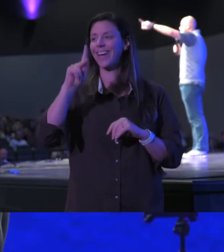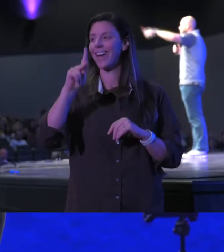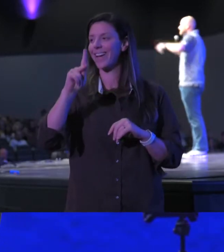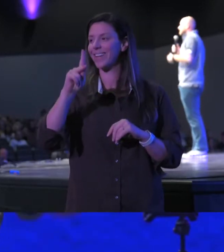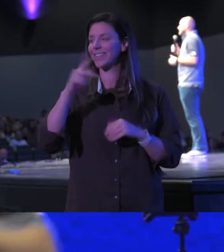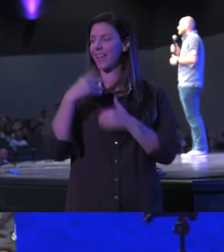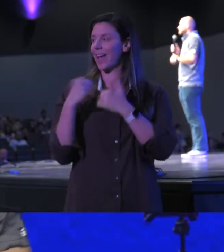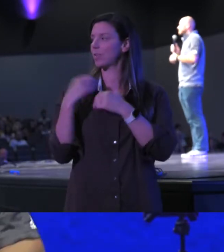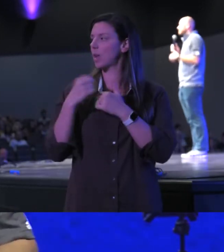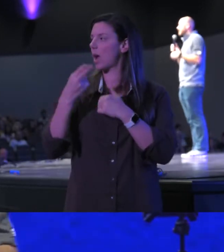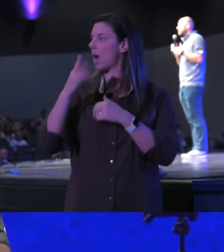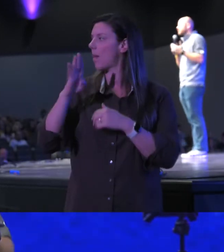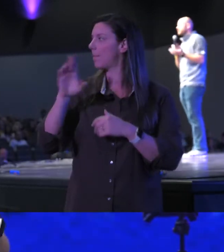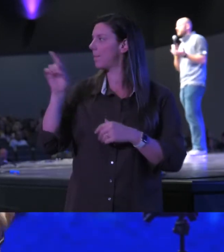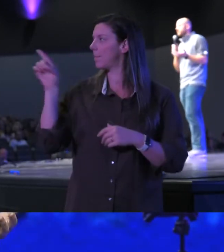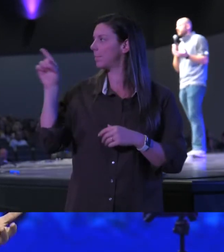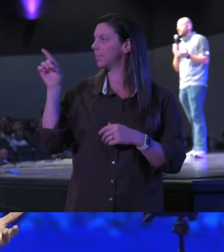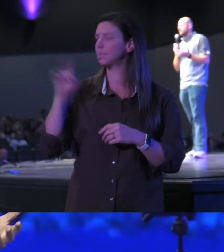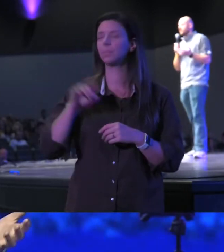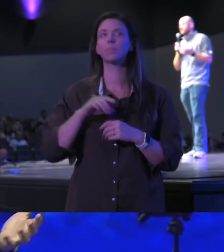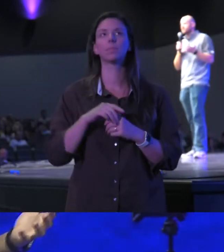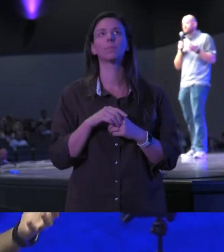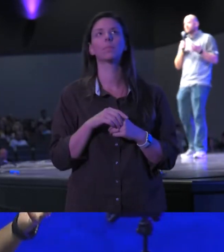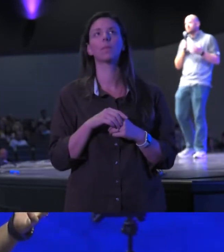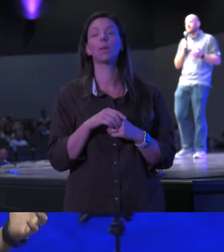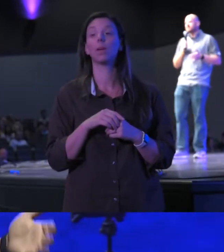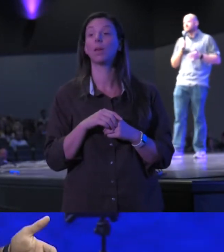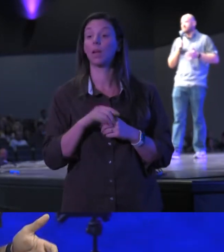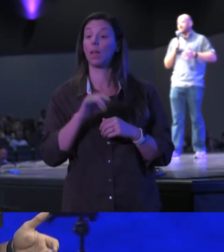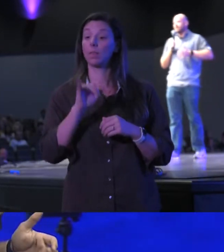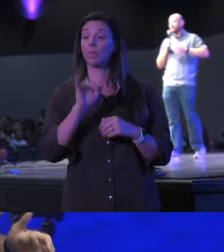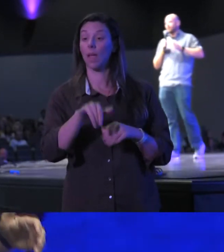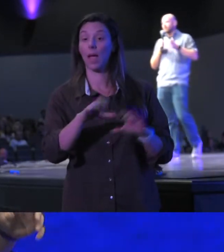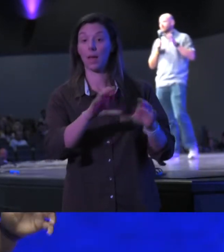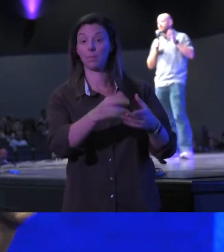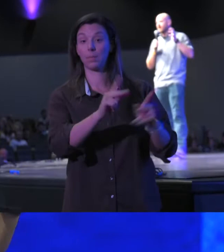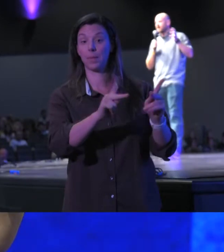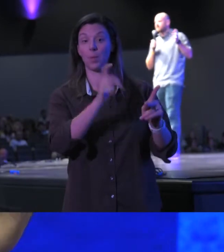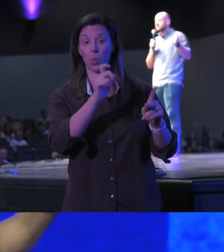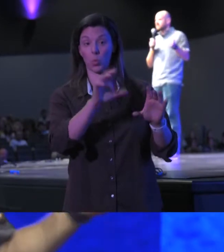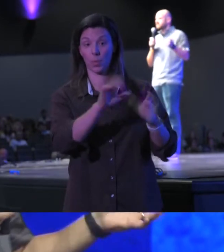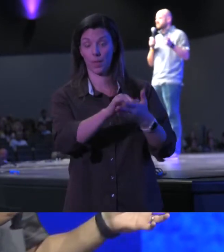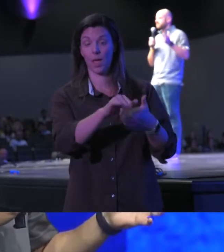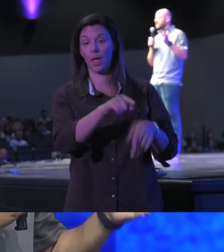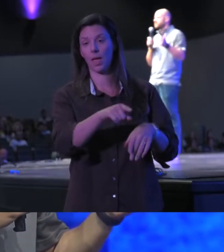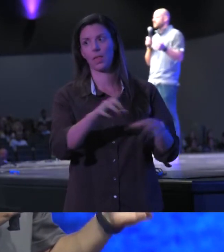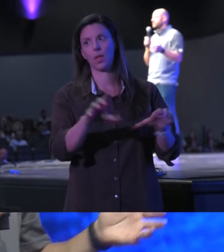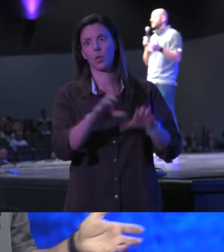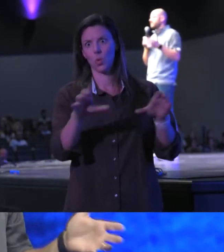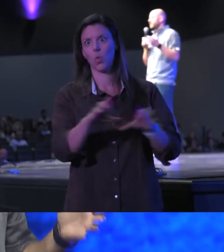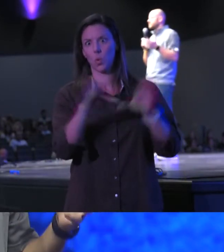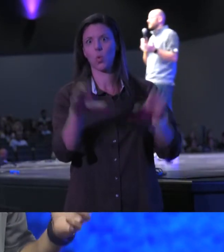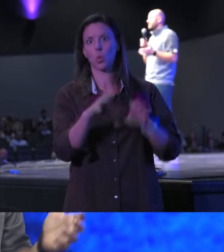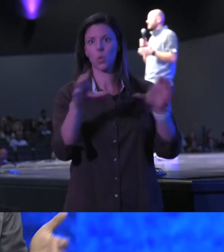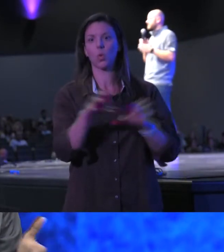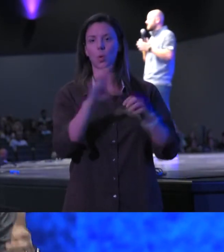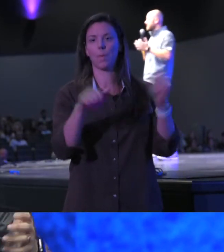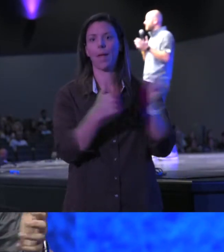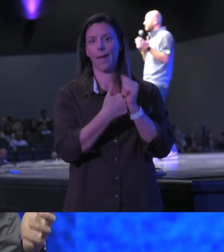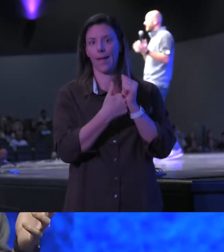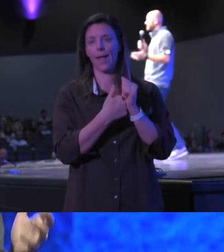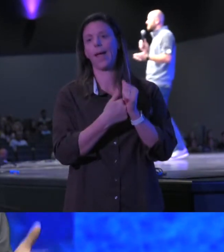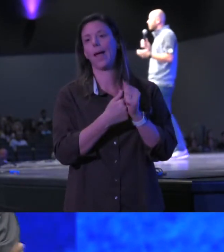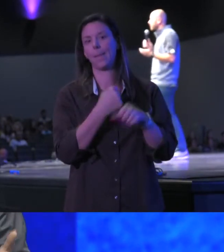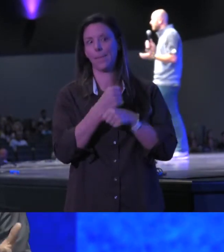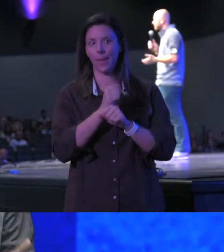outside the hub. And that group of people, they do a tremendous amount of work behind the scenes to make sure that foster families